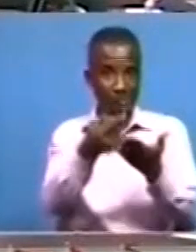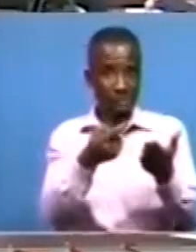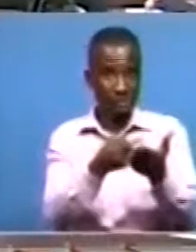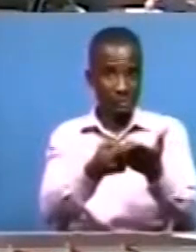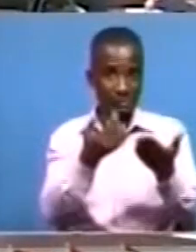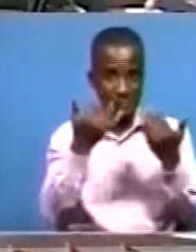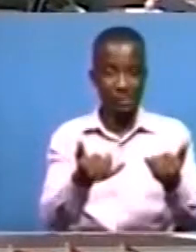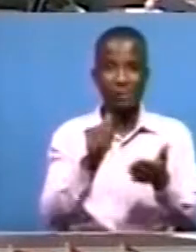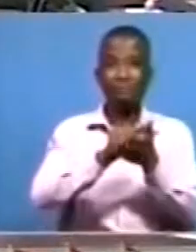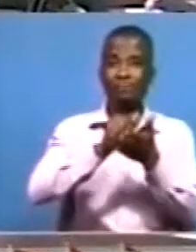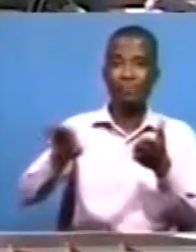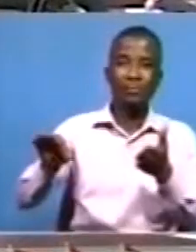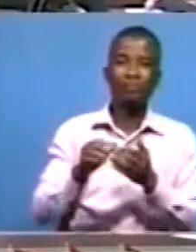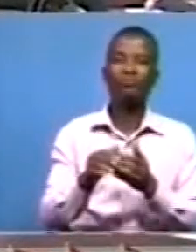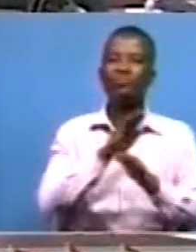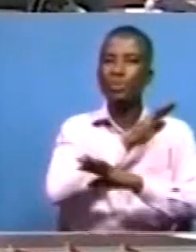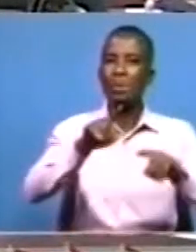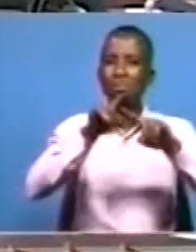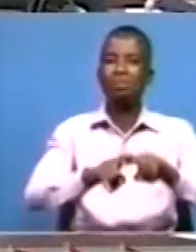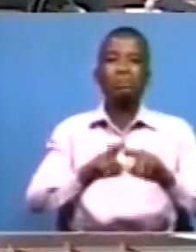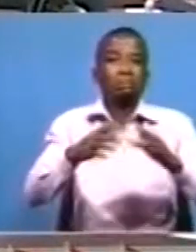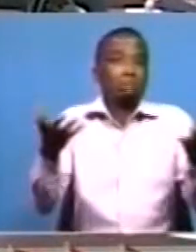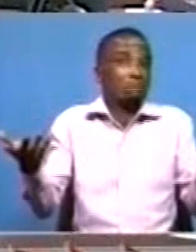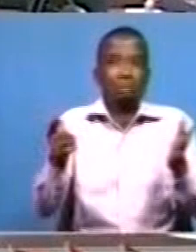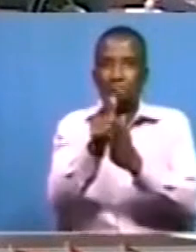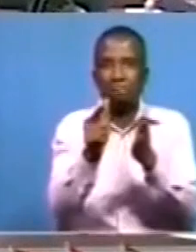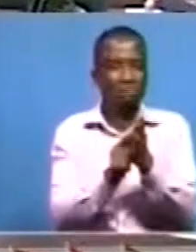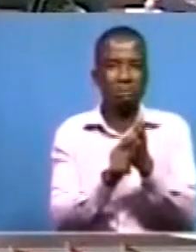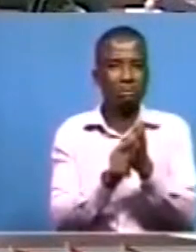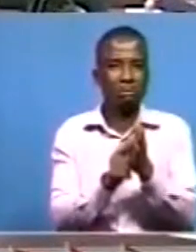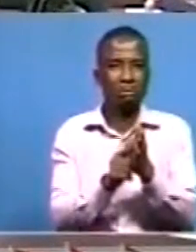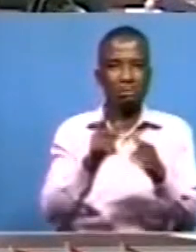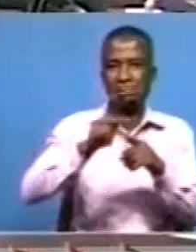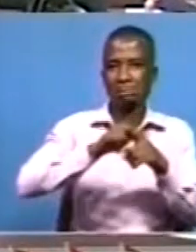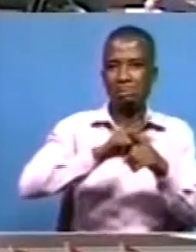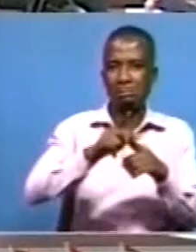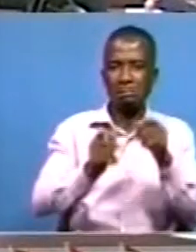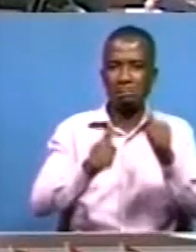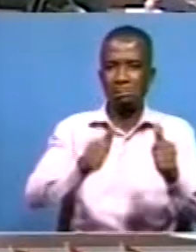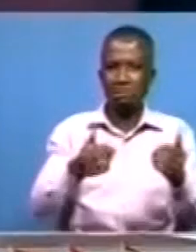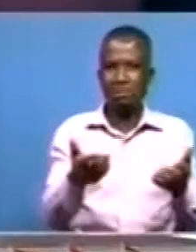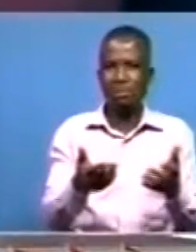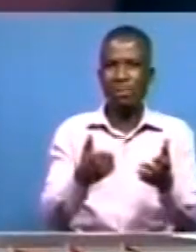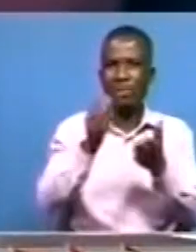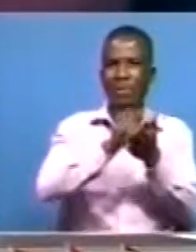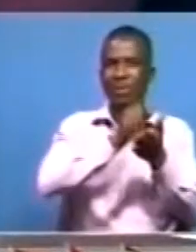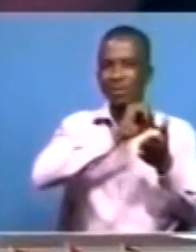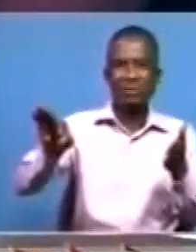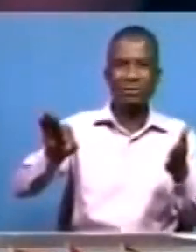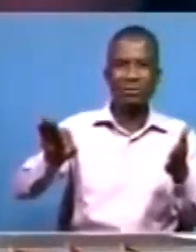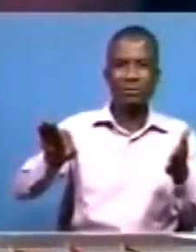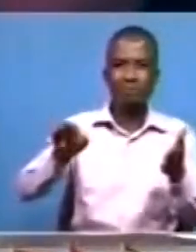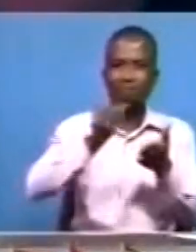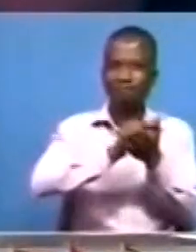review was dismissed because it was not based on any known law or rules of practice. We